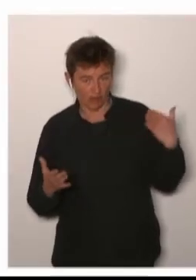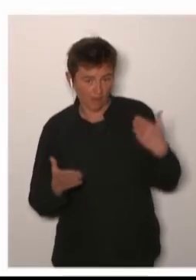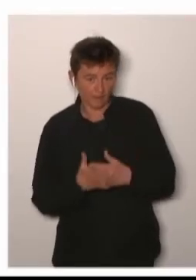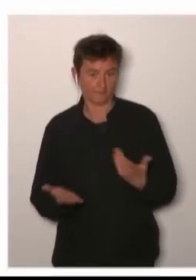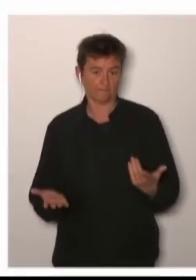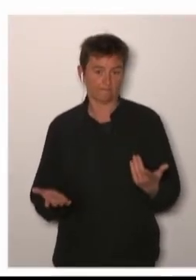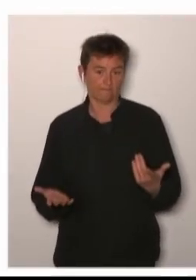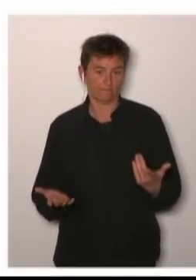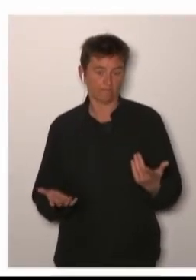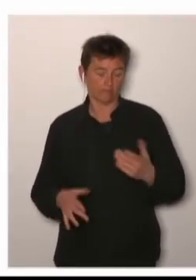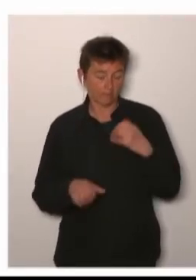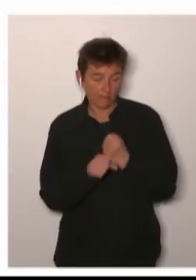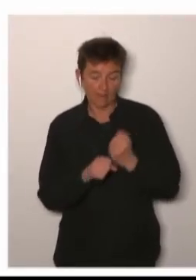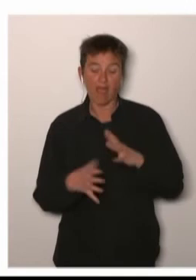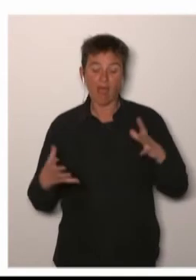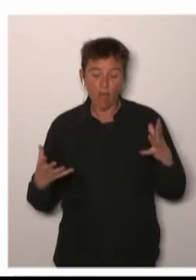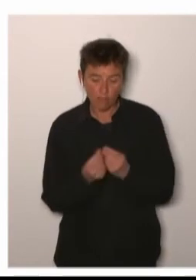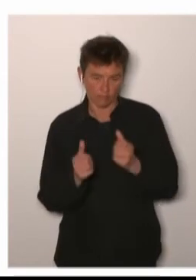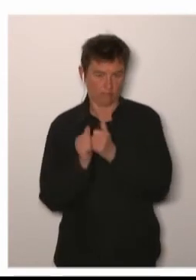collaboration, as I said.